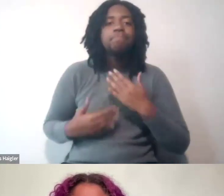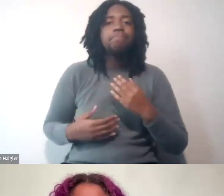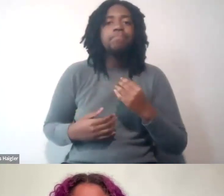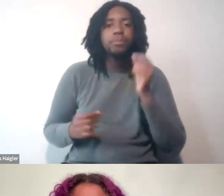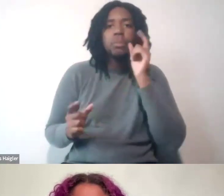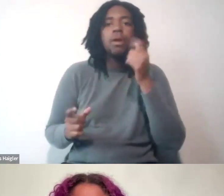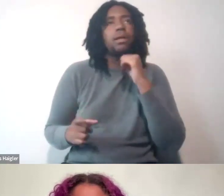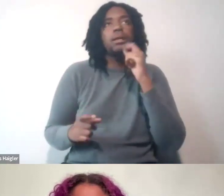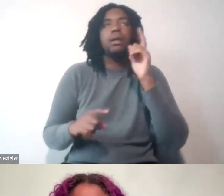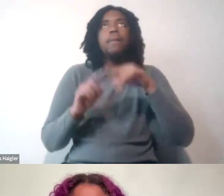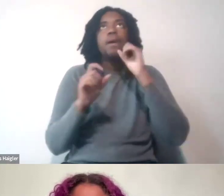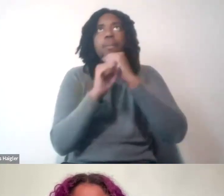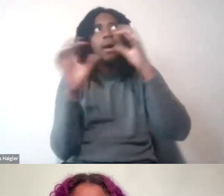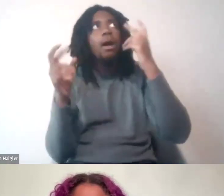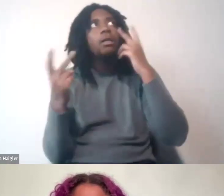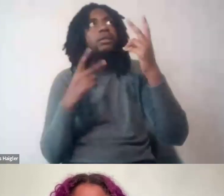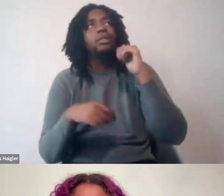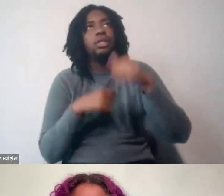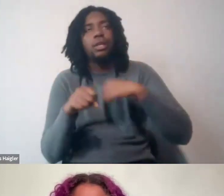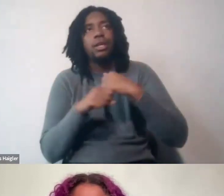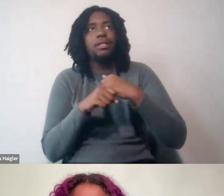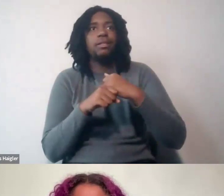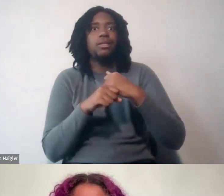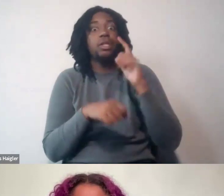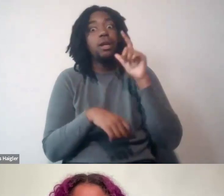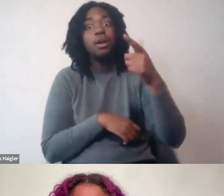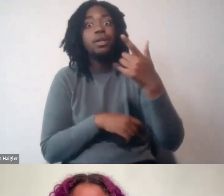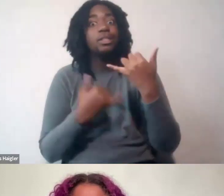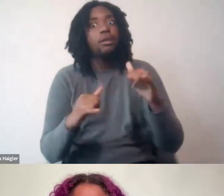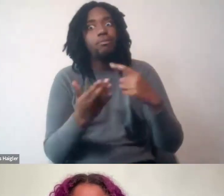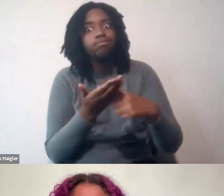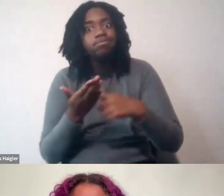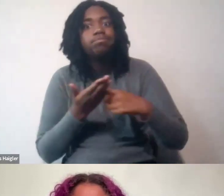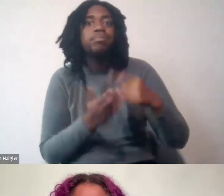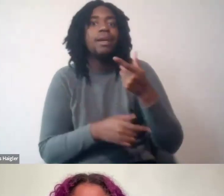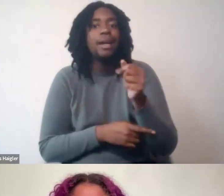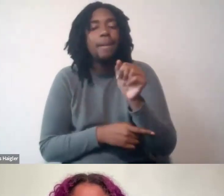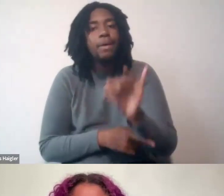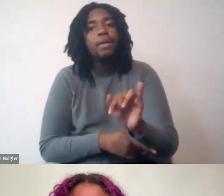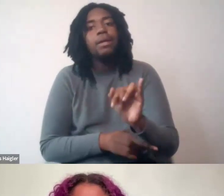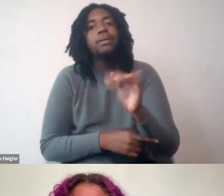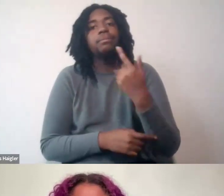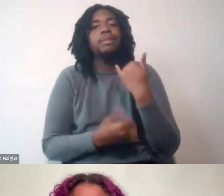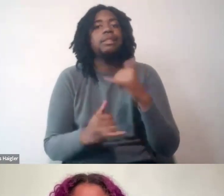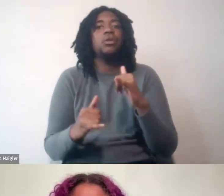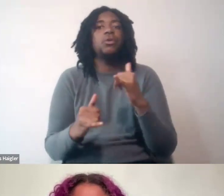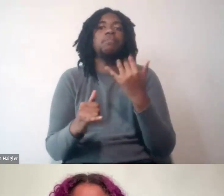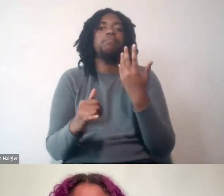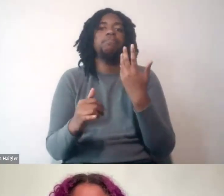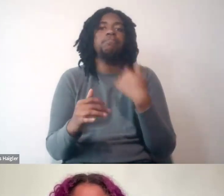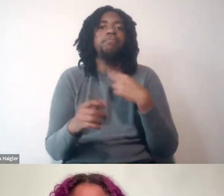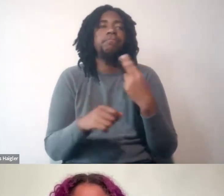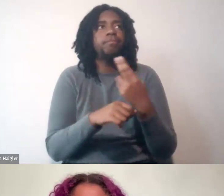not have imagined 10 years ago that 10 years later, I was going to still be talking about the book, and it was still going to be used